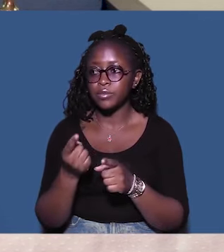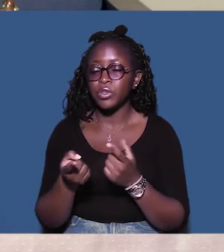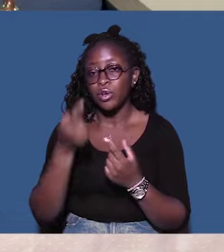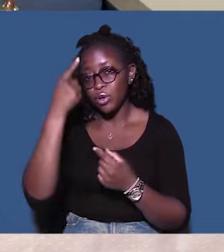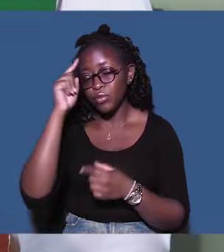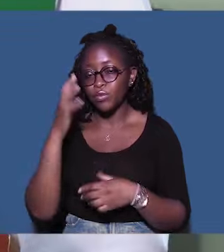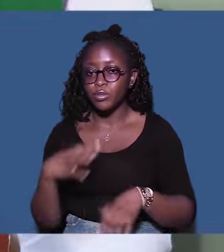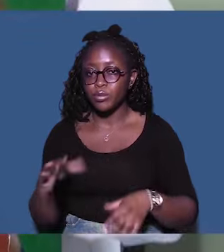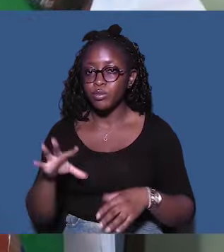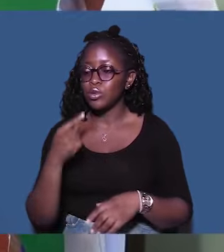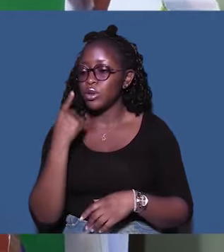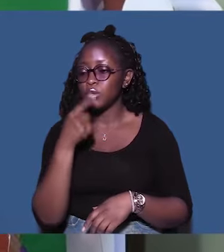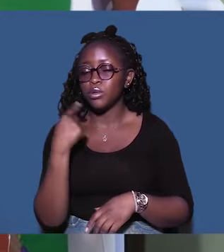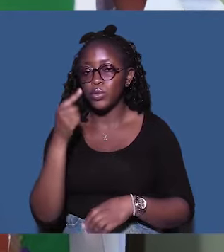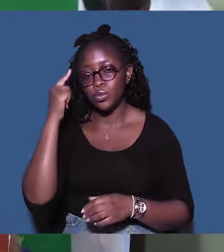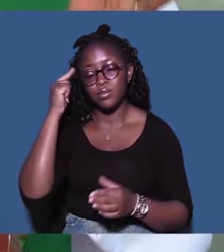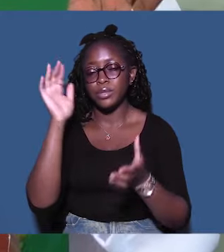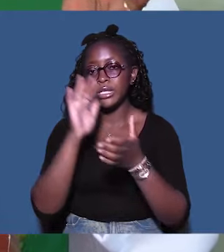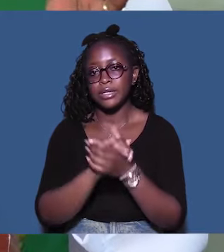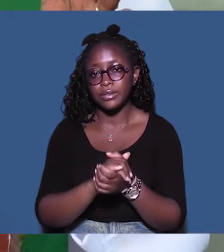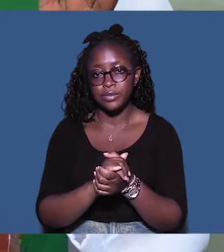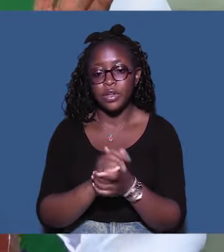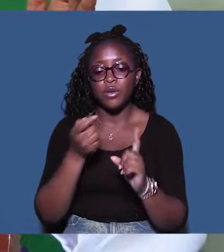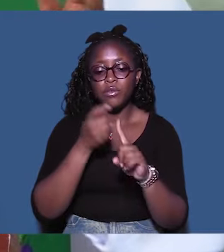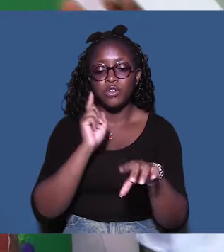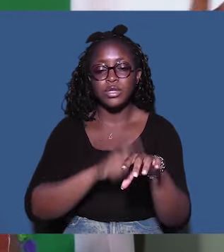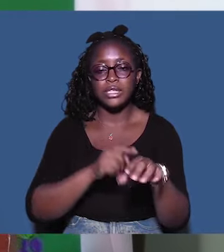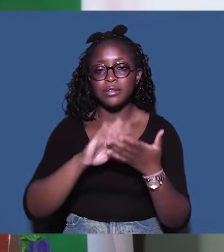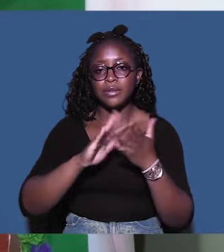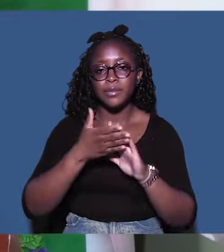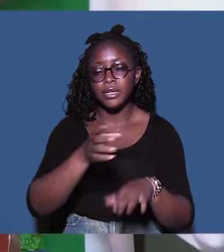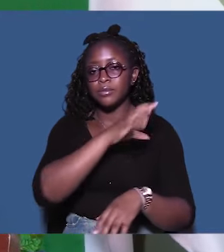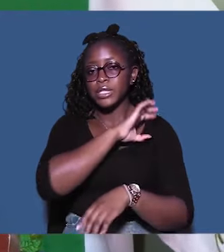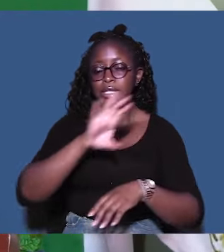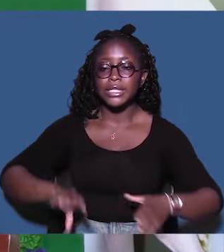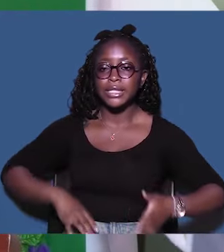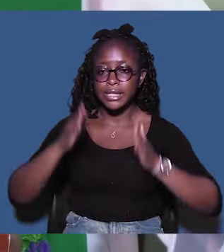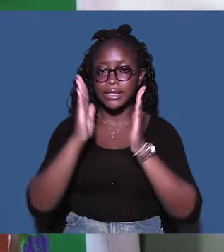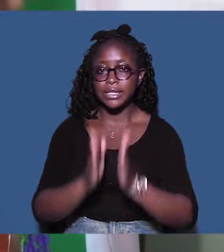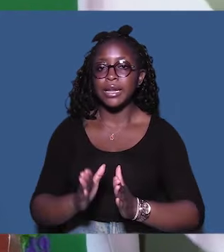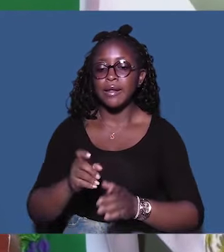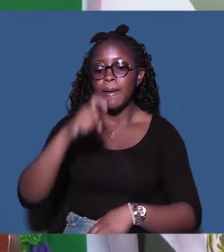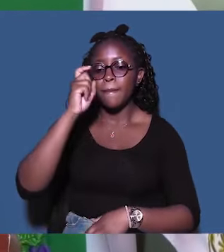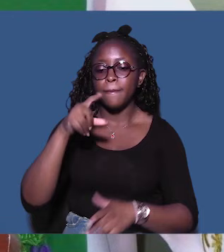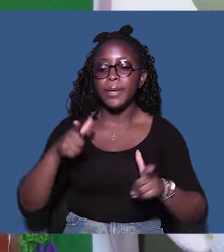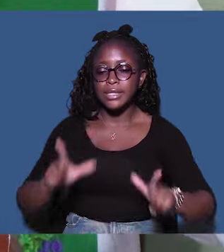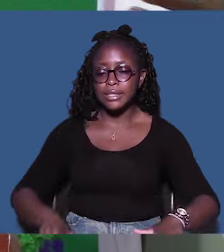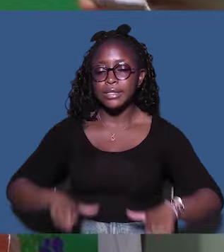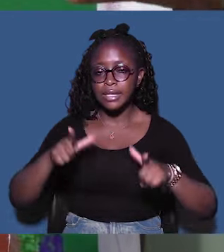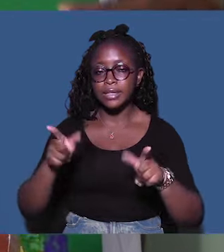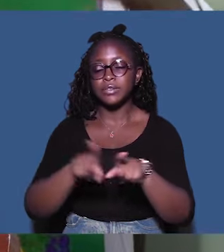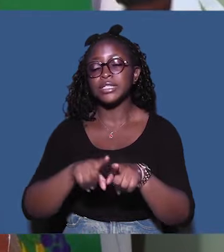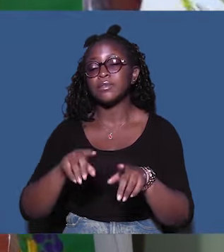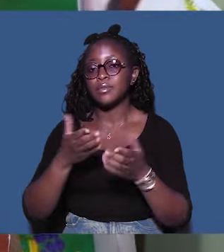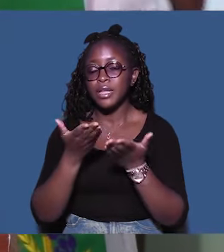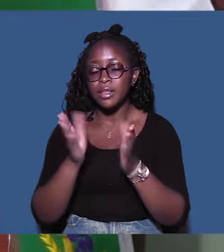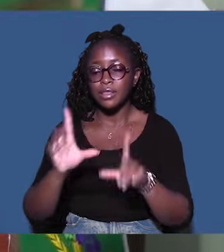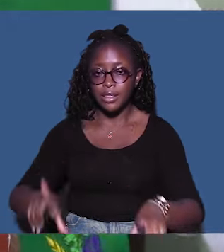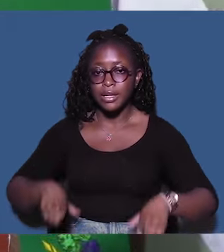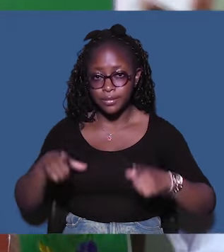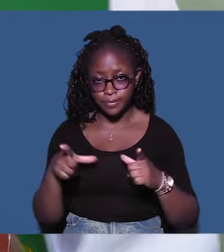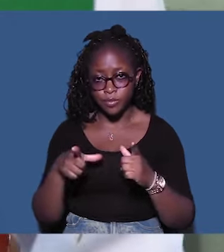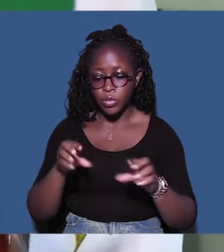believes, since they became a Christian, they must live the way they used to live, meaning move away from